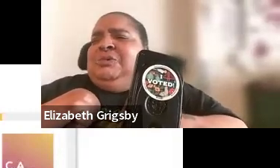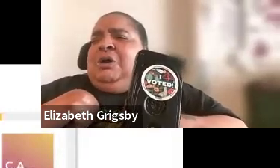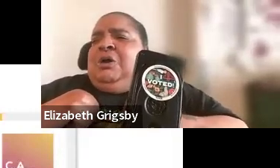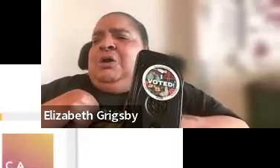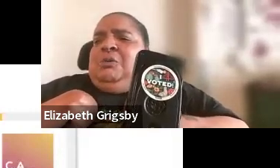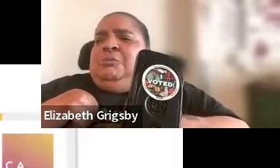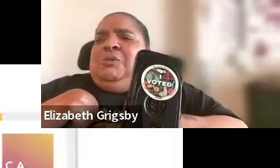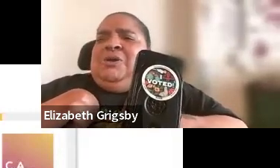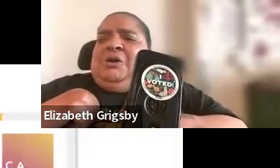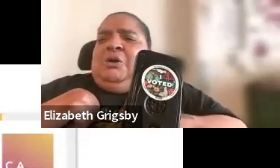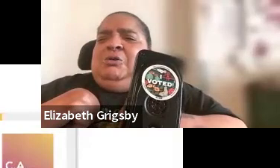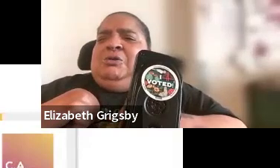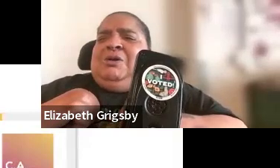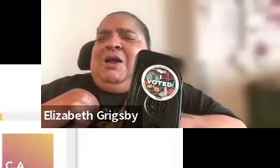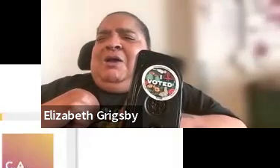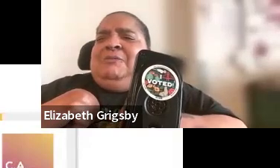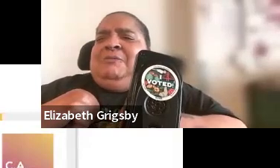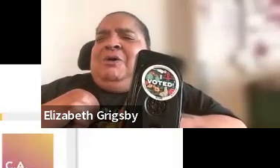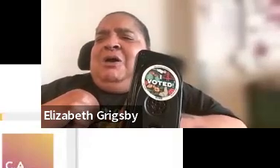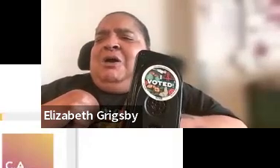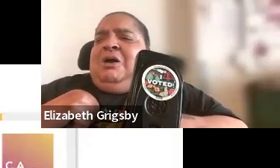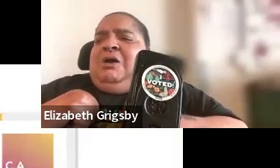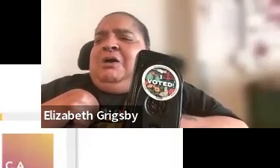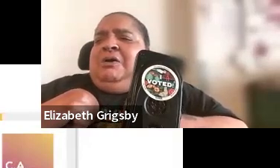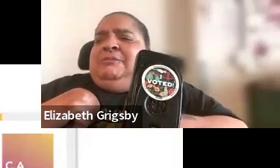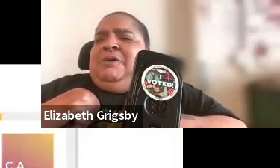publications we currently have